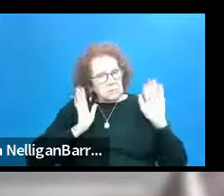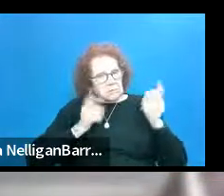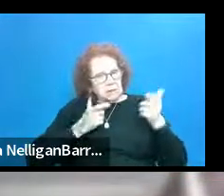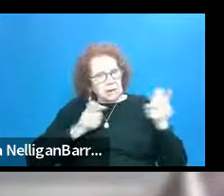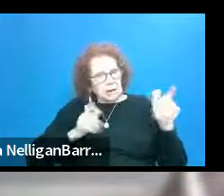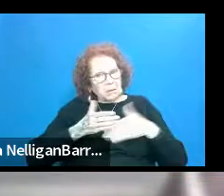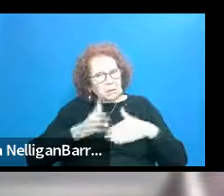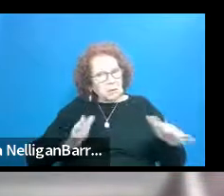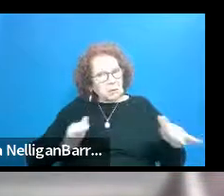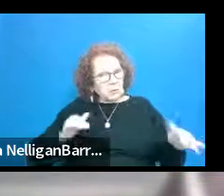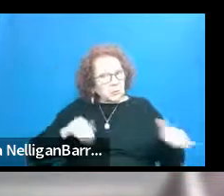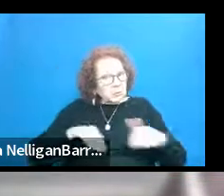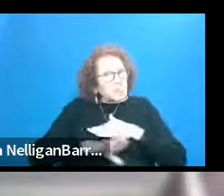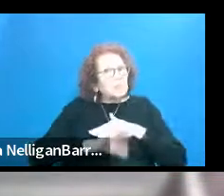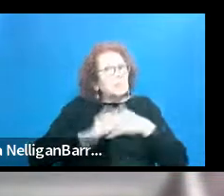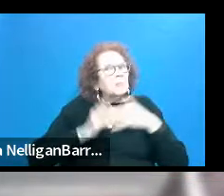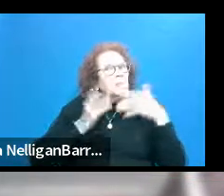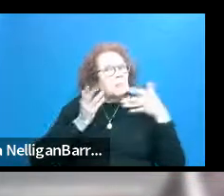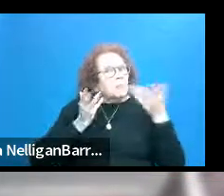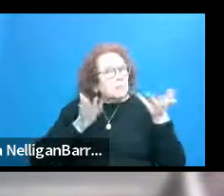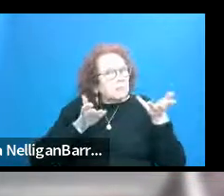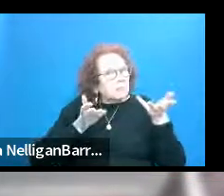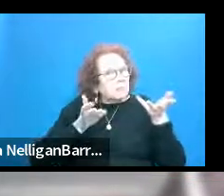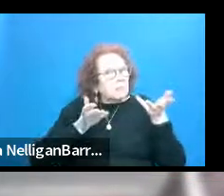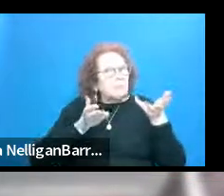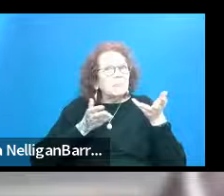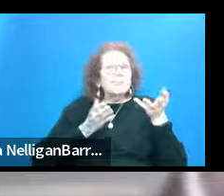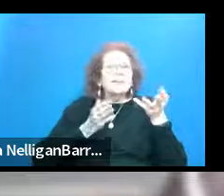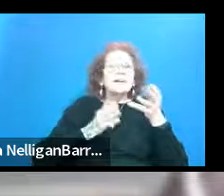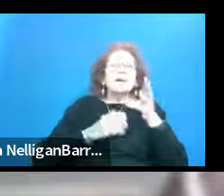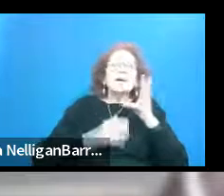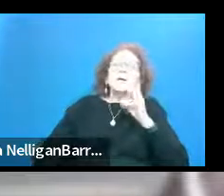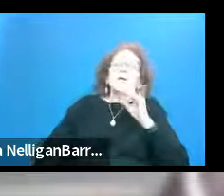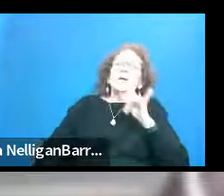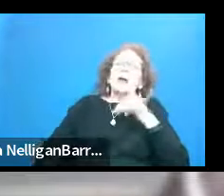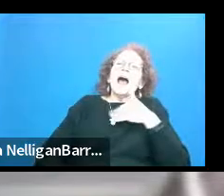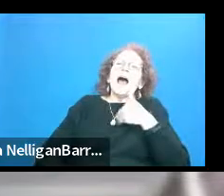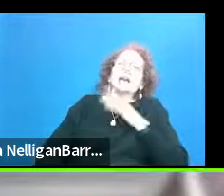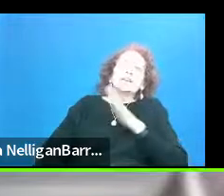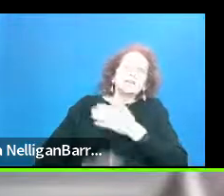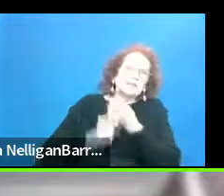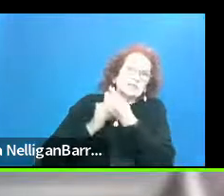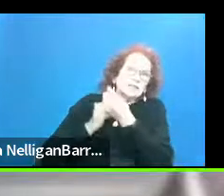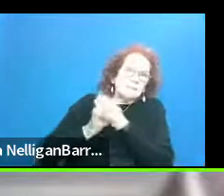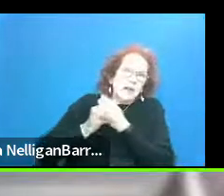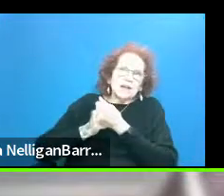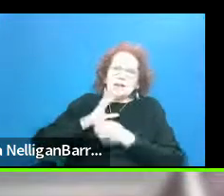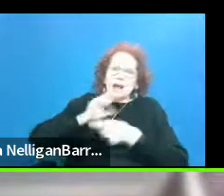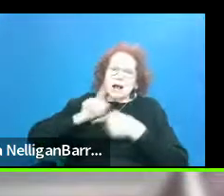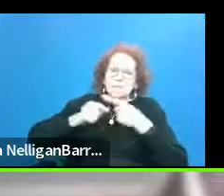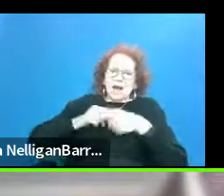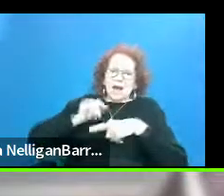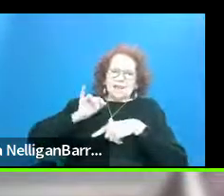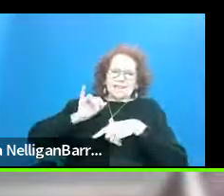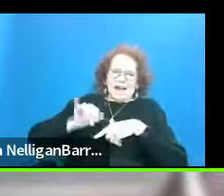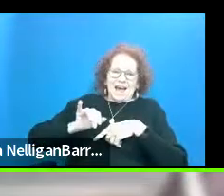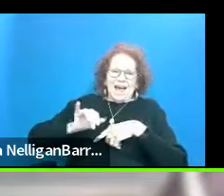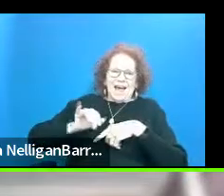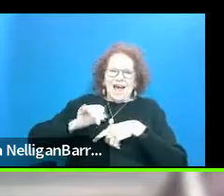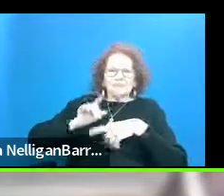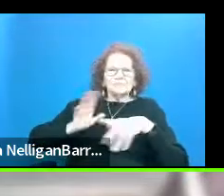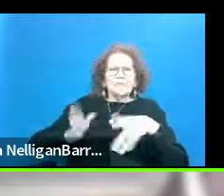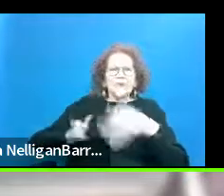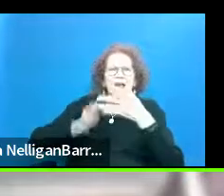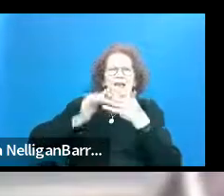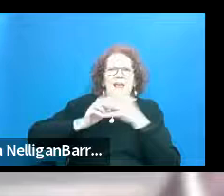And Wendy's got your back. She raised this issue earlier today. We had a good discussion about it. And in the past, I believe